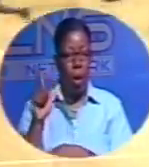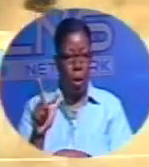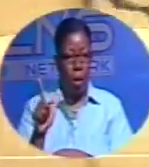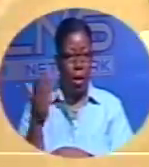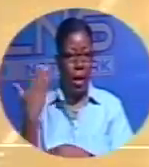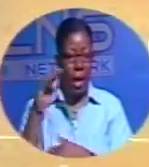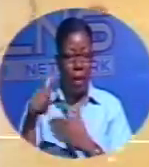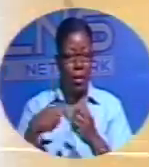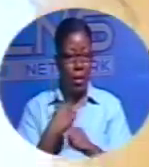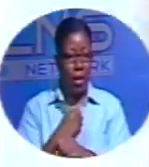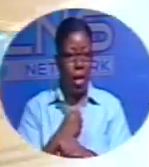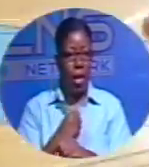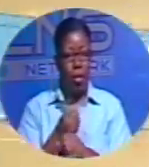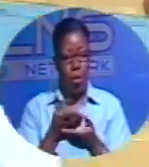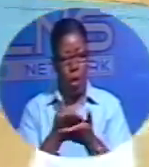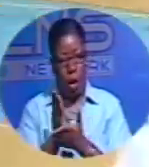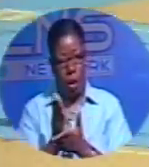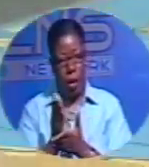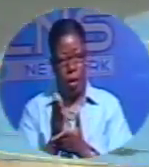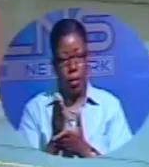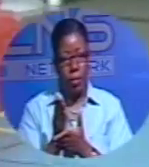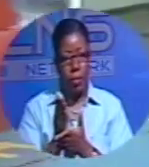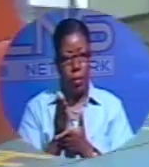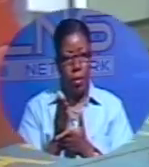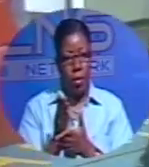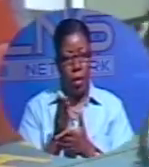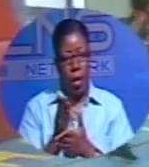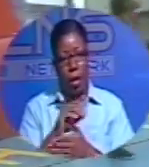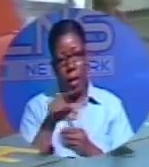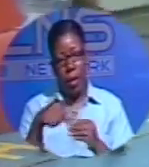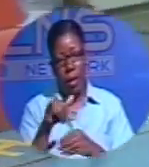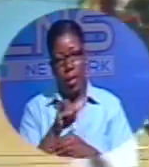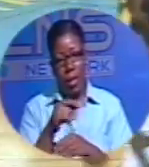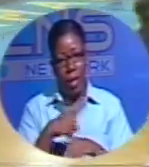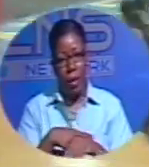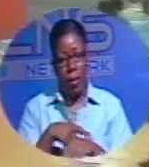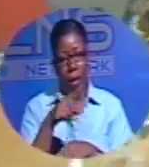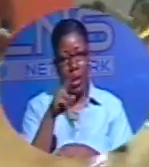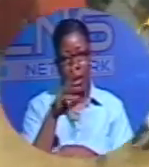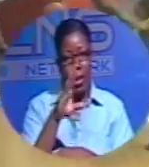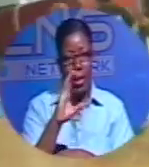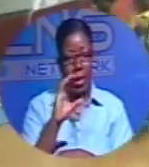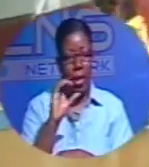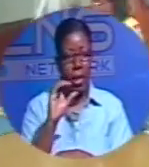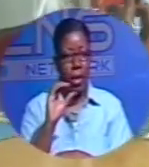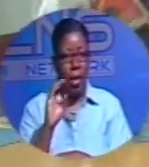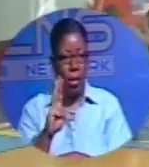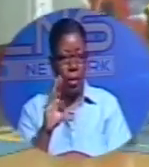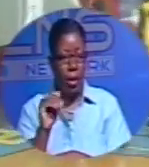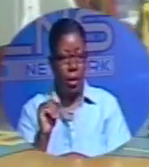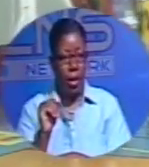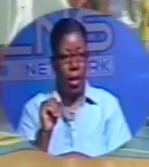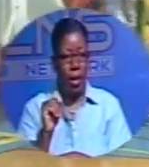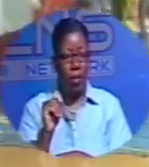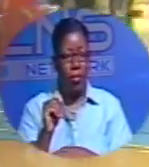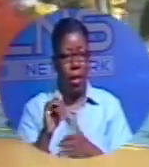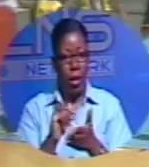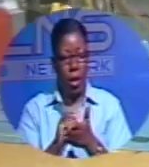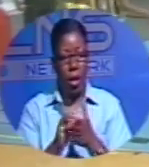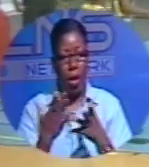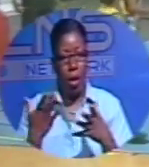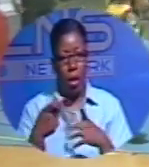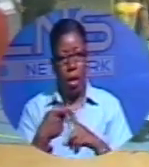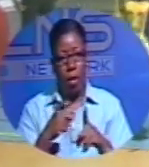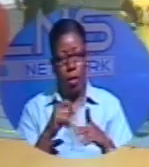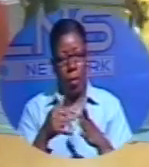went well, even though it was a challenge, because, you know, last year around this time, we had the CBC National, so that detracted a lot from it, and, you